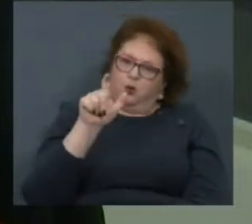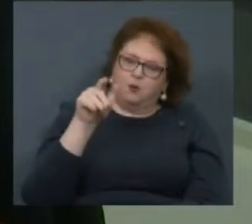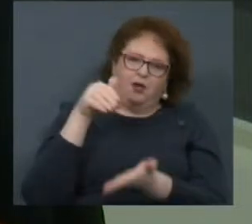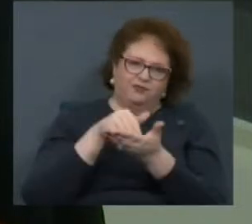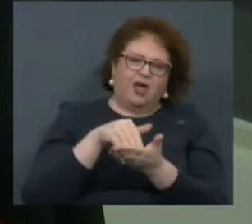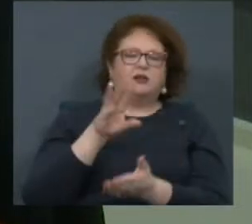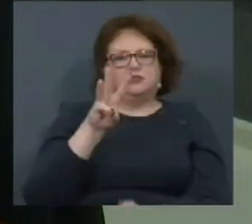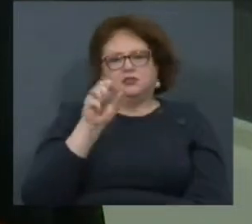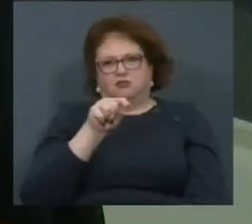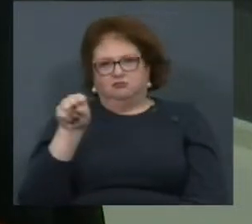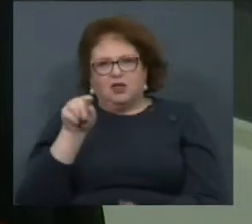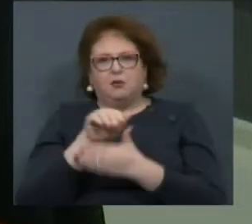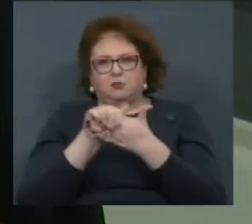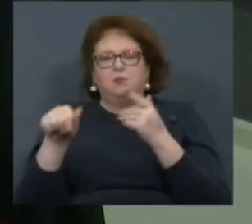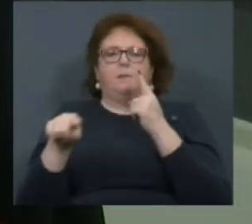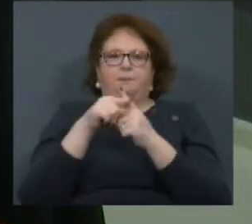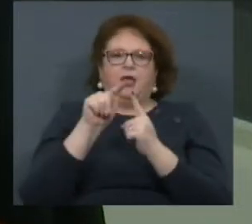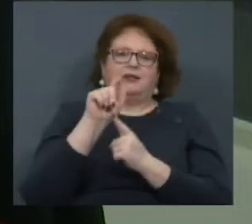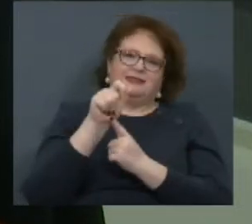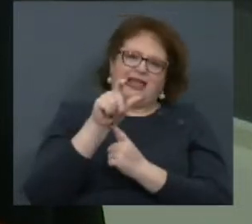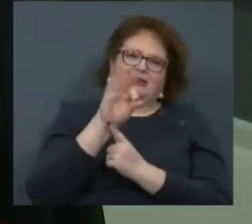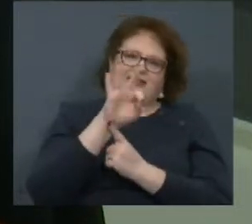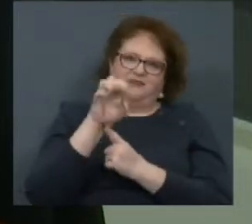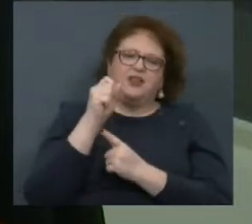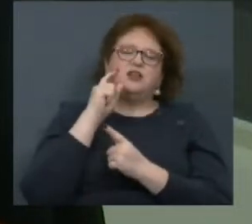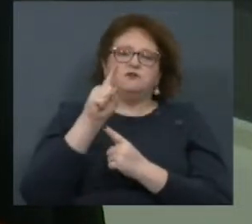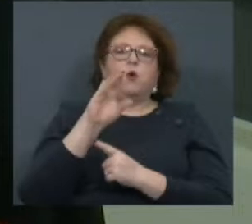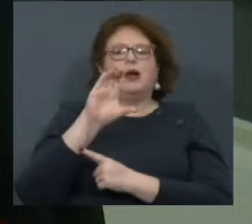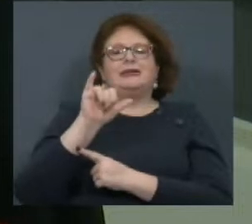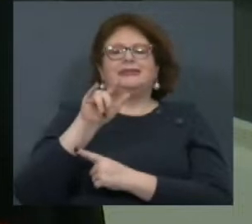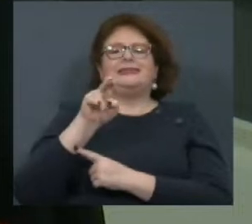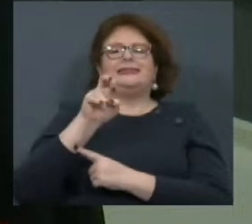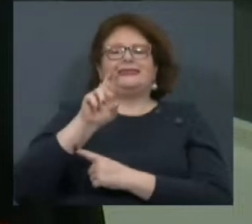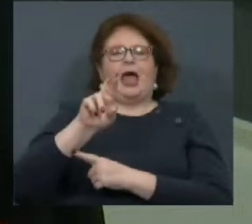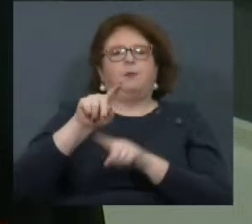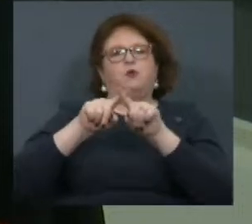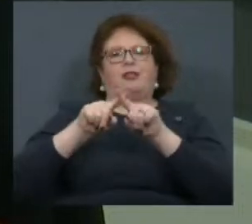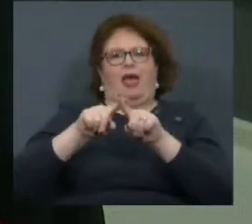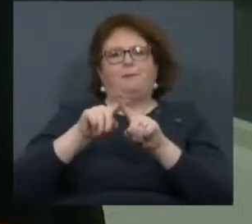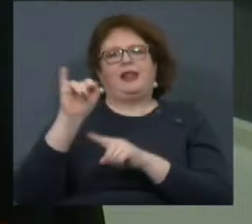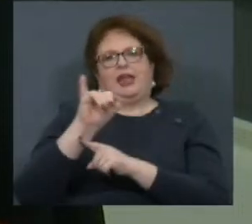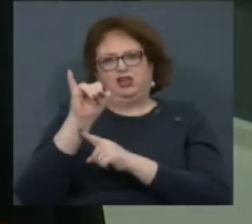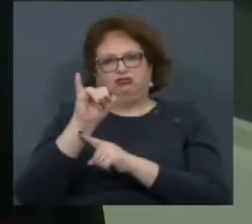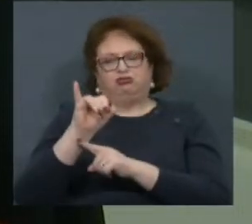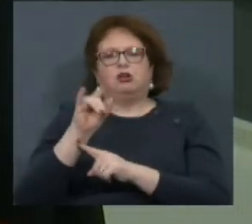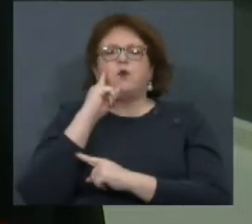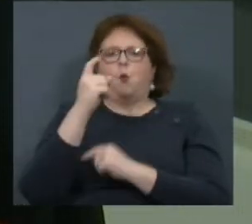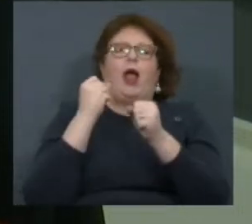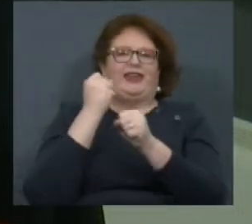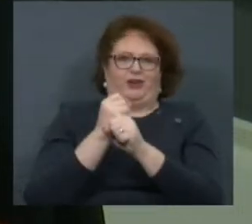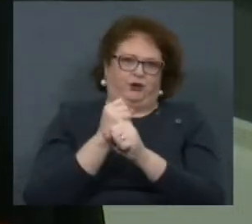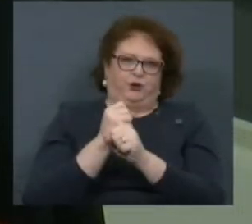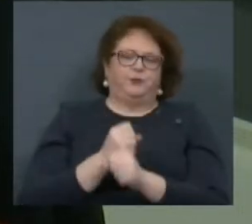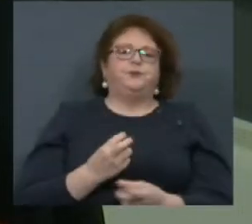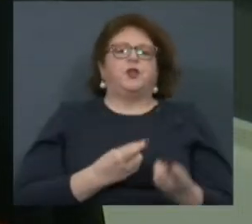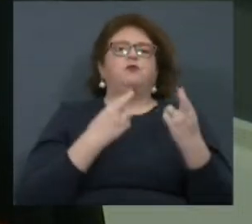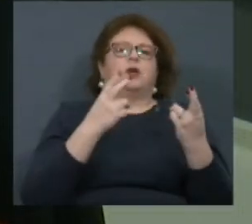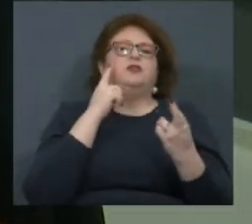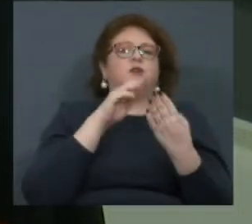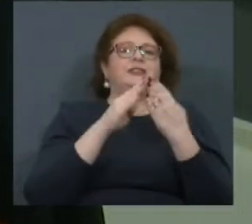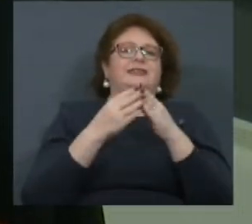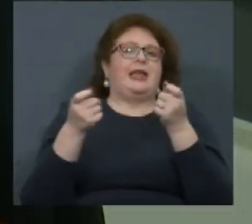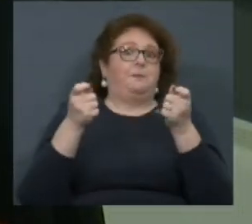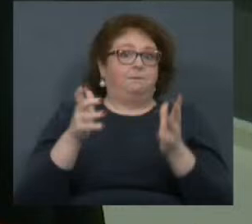$121,602 plus applicable taxes and fees to provide cyber liability insurance for a one-year term and for other purposes. A resolution to authorize the